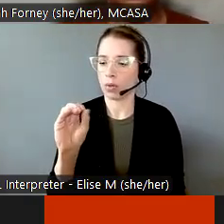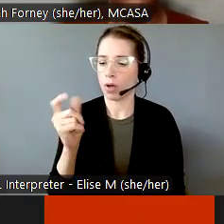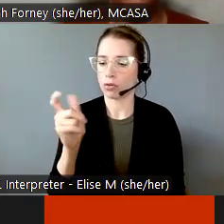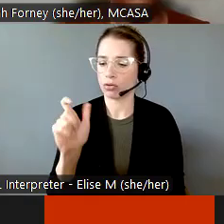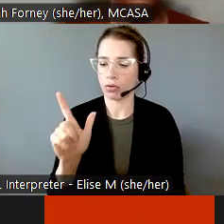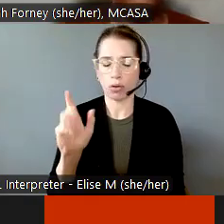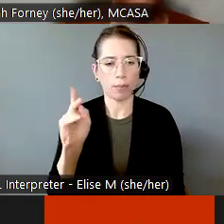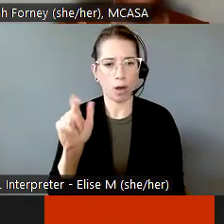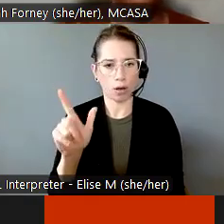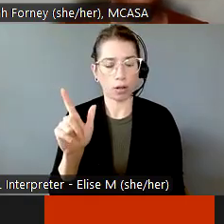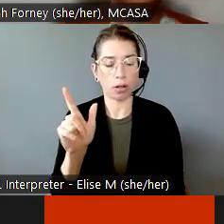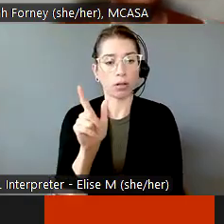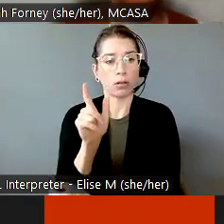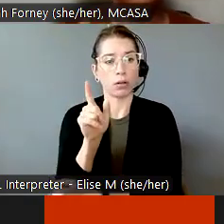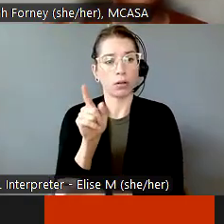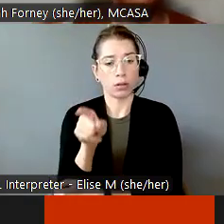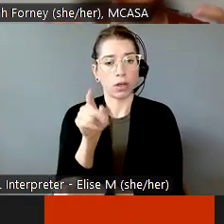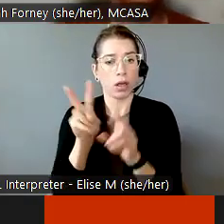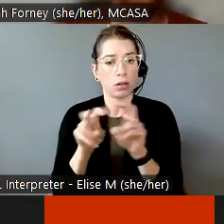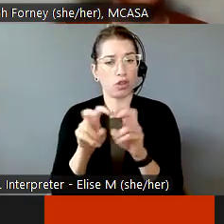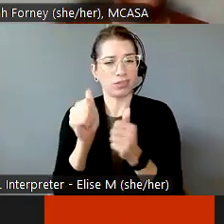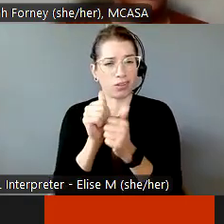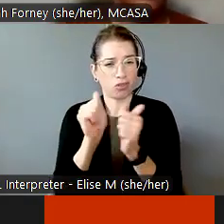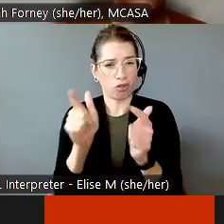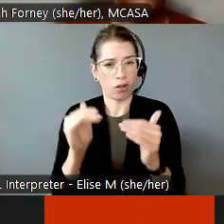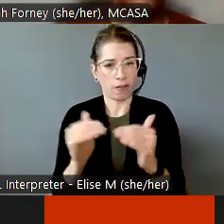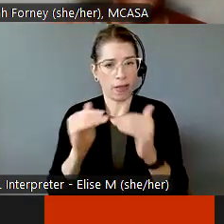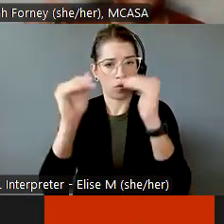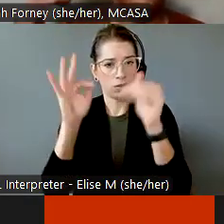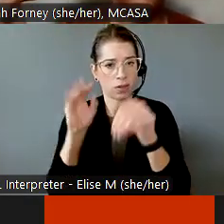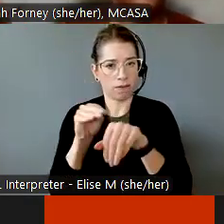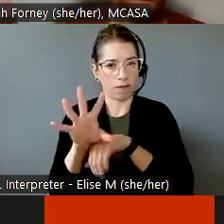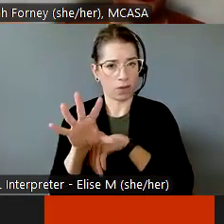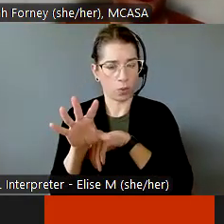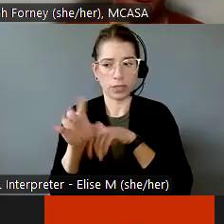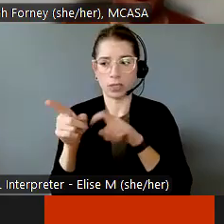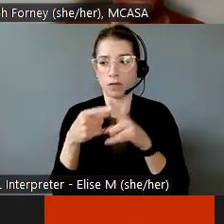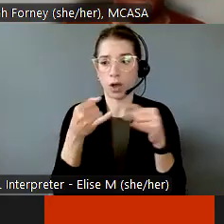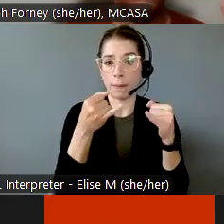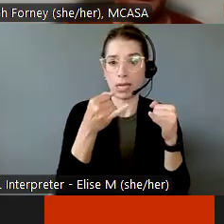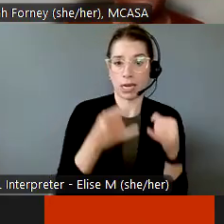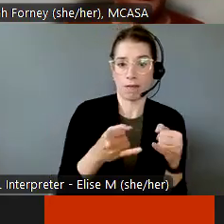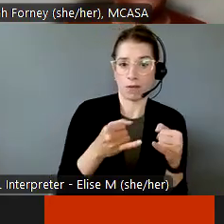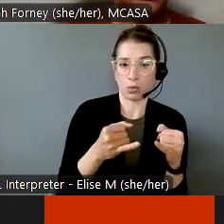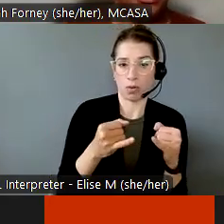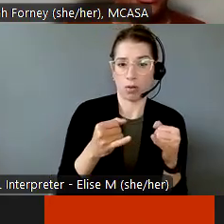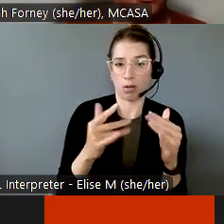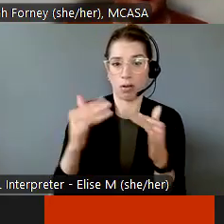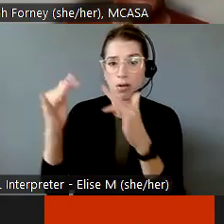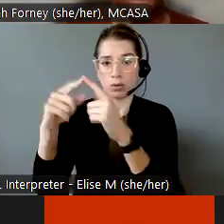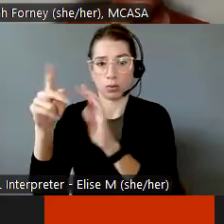at all the different levels of influence from individual all the way to